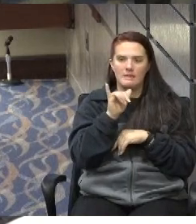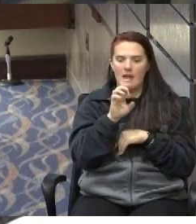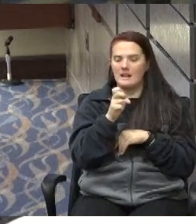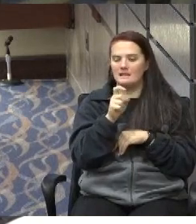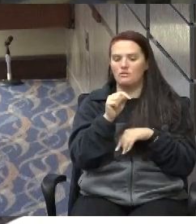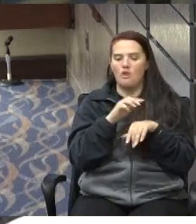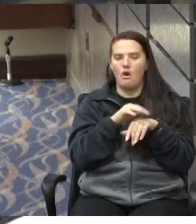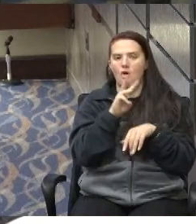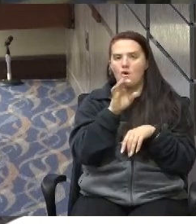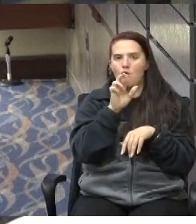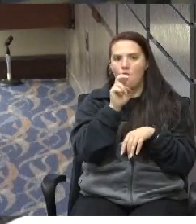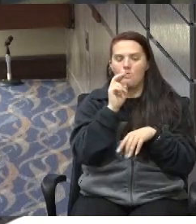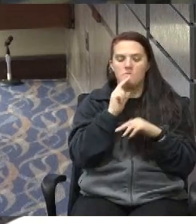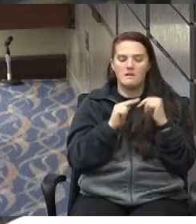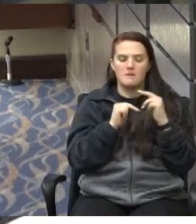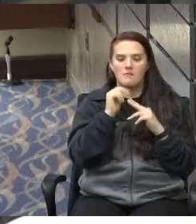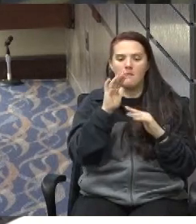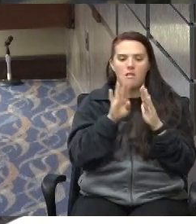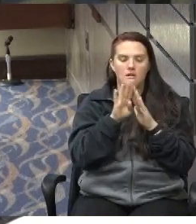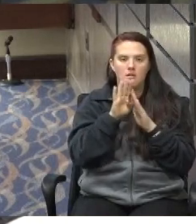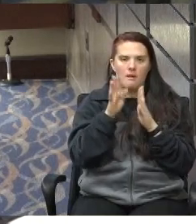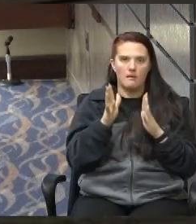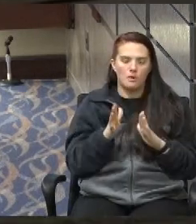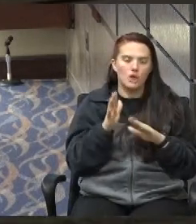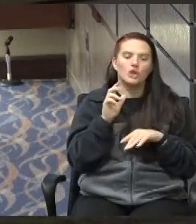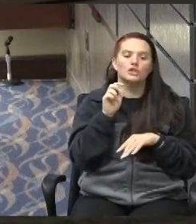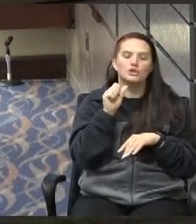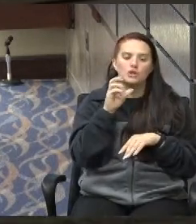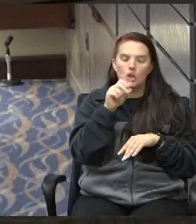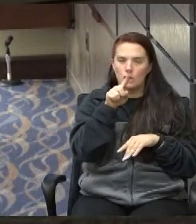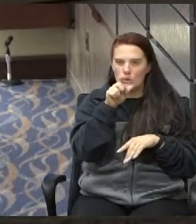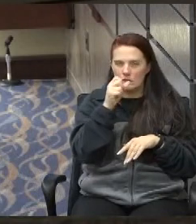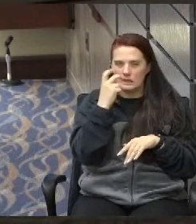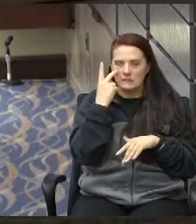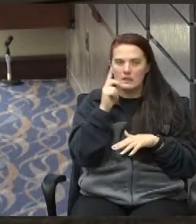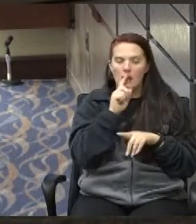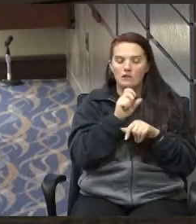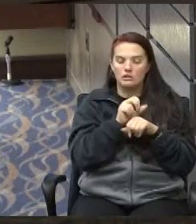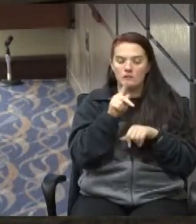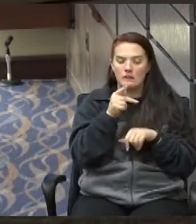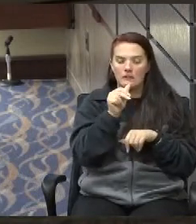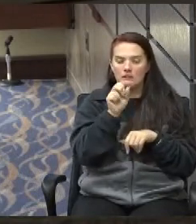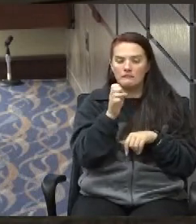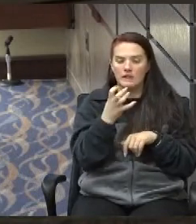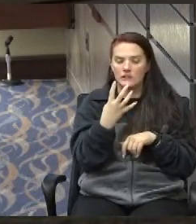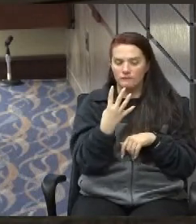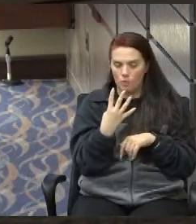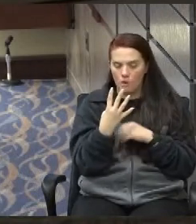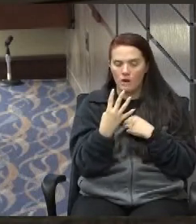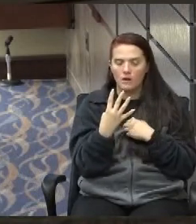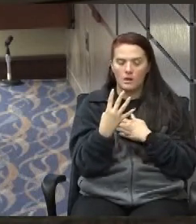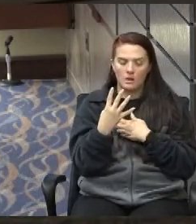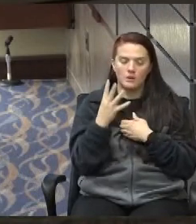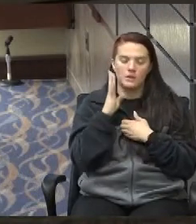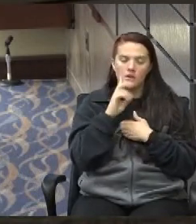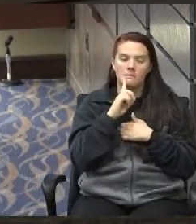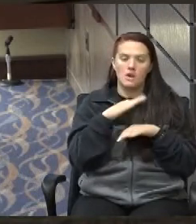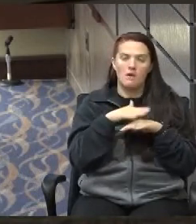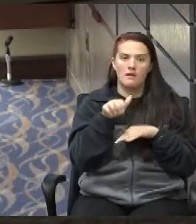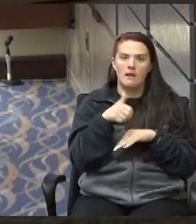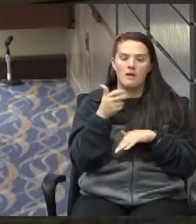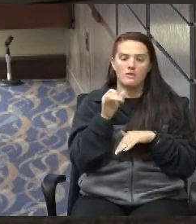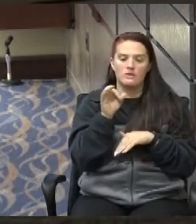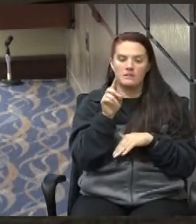Warren will be built by the developer. Okay. And so you can see actually phase 4 will be on the other